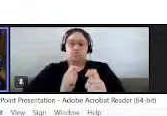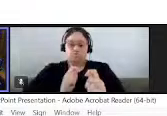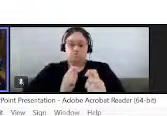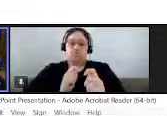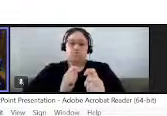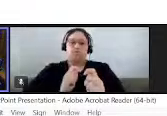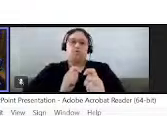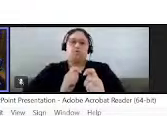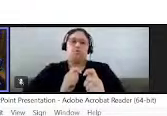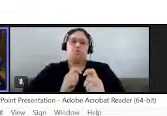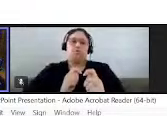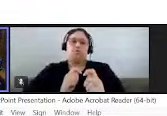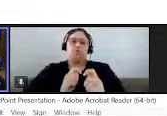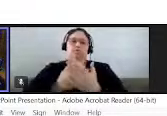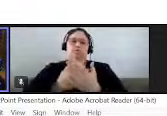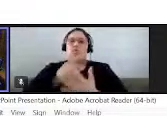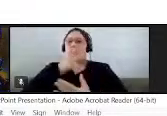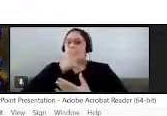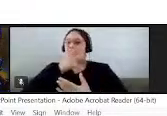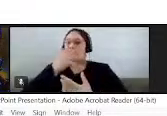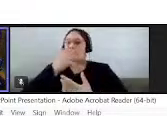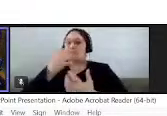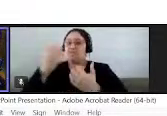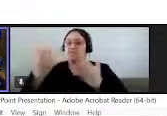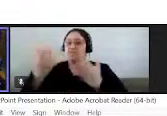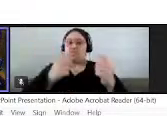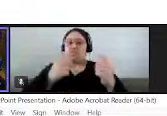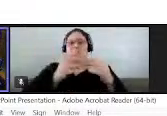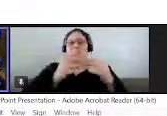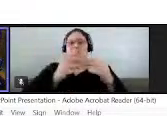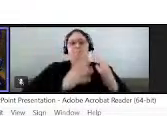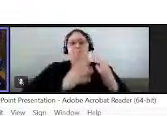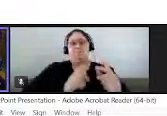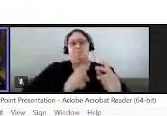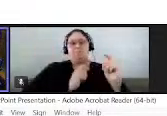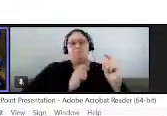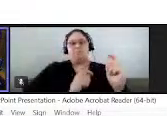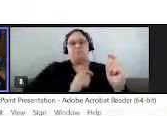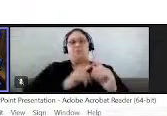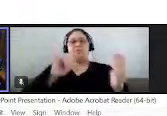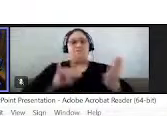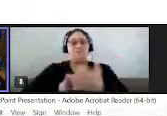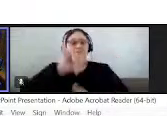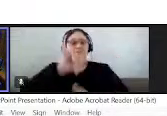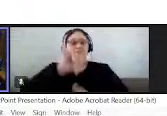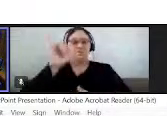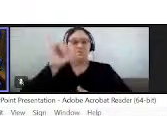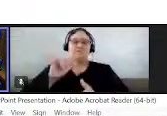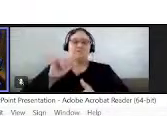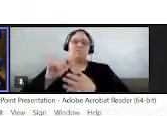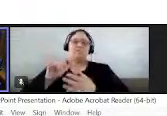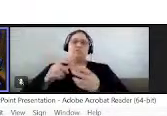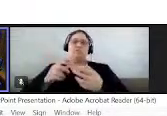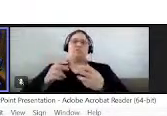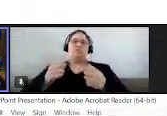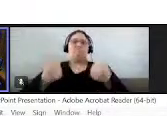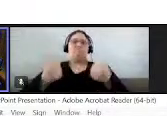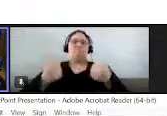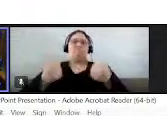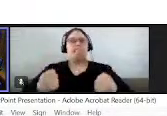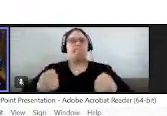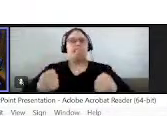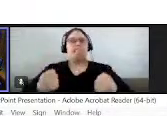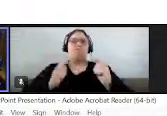for the public and for members, especially flights and ground transport. And then when we've